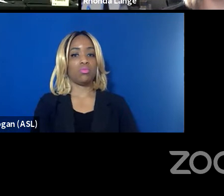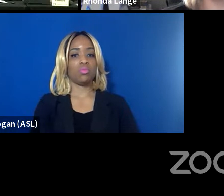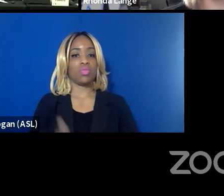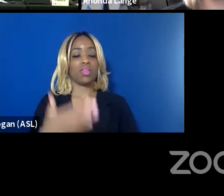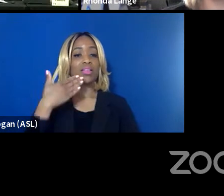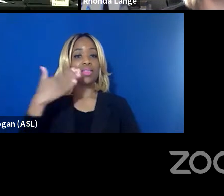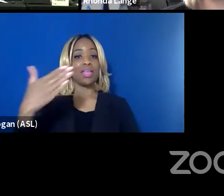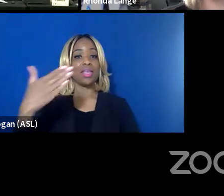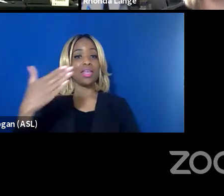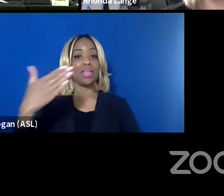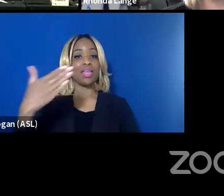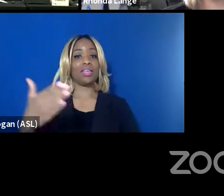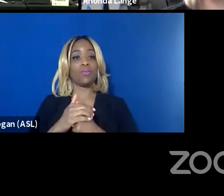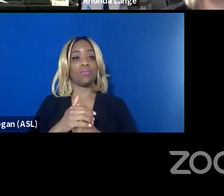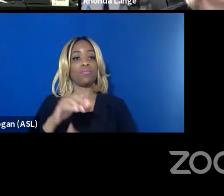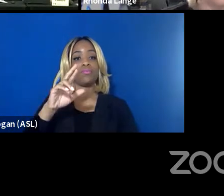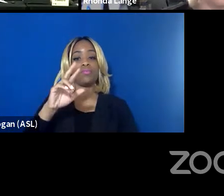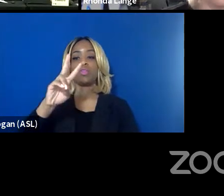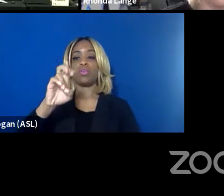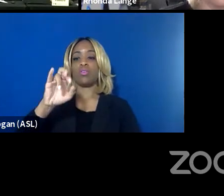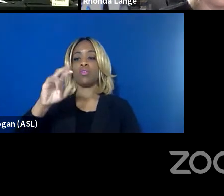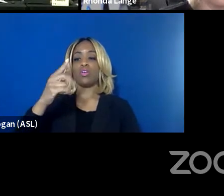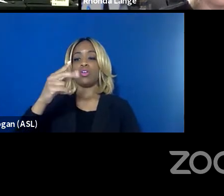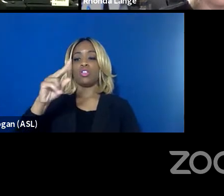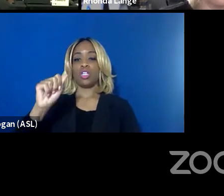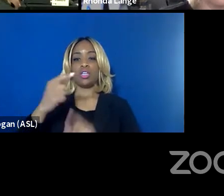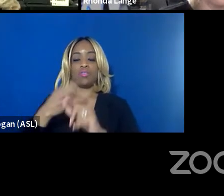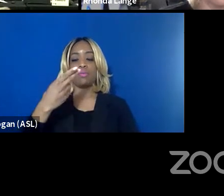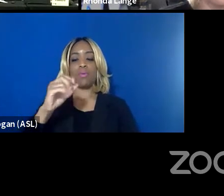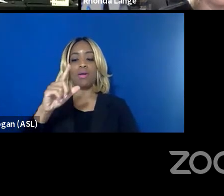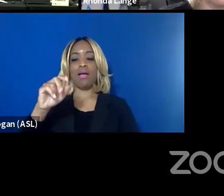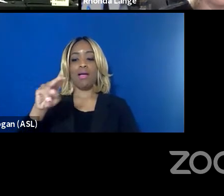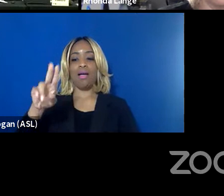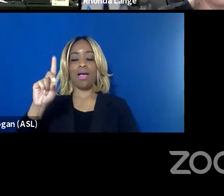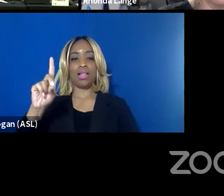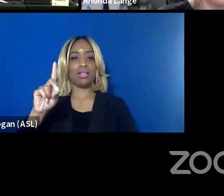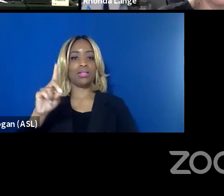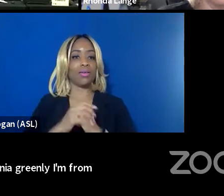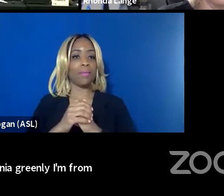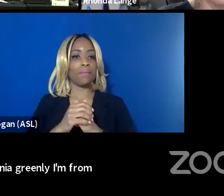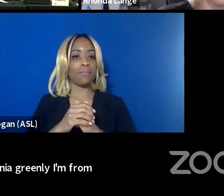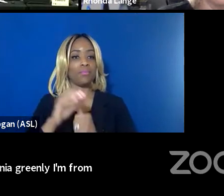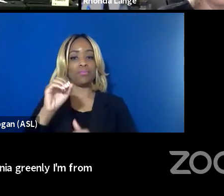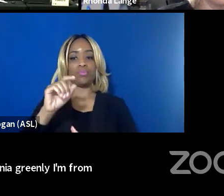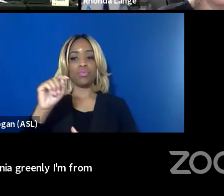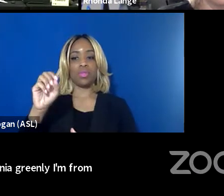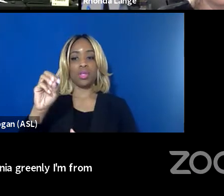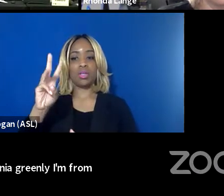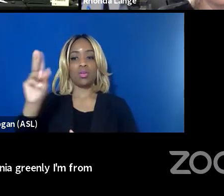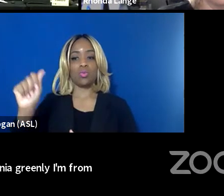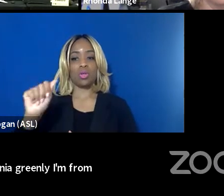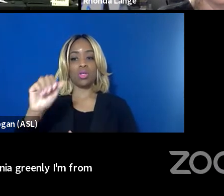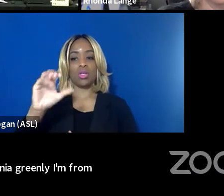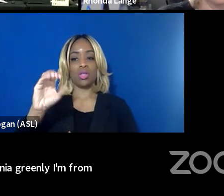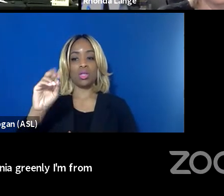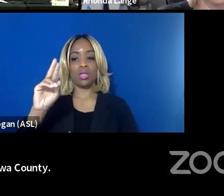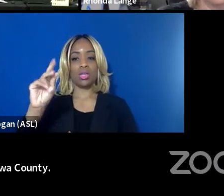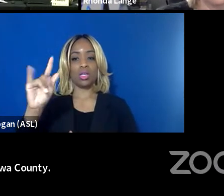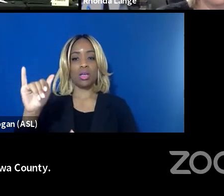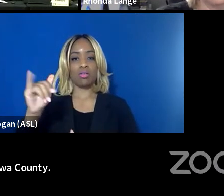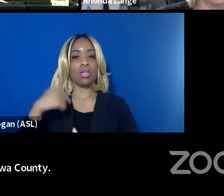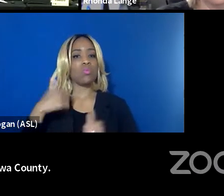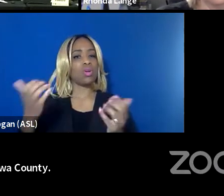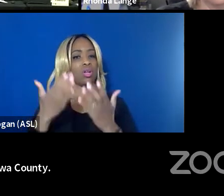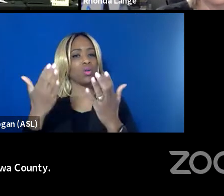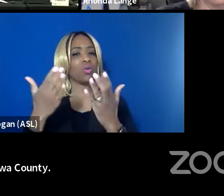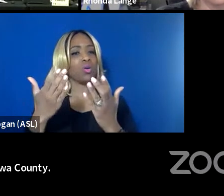Thank you. My name is Virginia Greenlee. I'm from Holland, Michigan, Ottawa County. I want to encourage the appropriateness